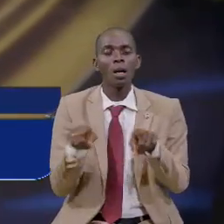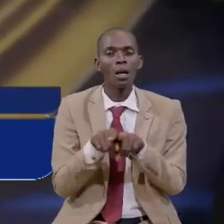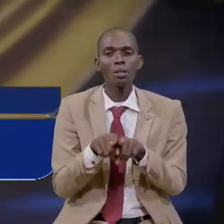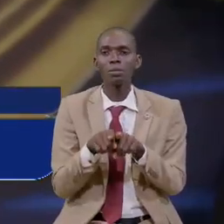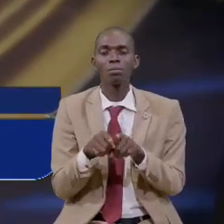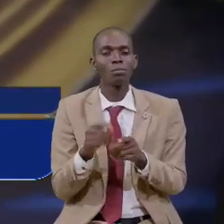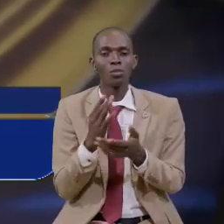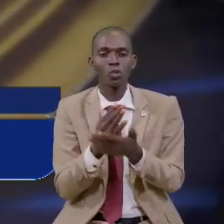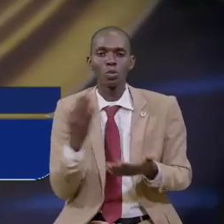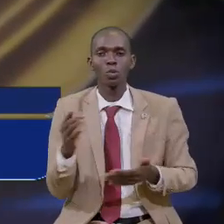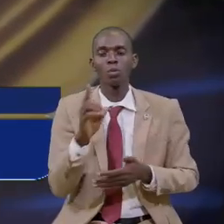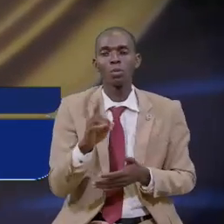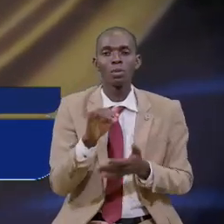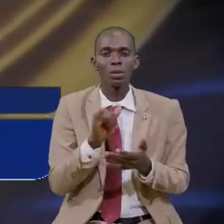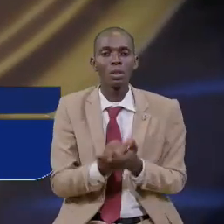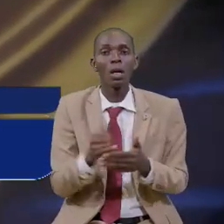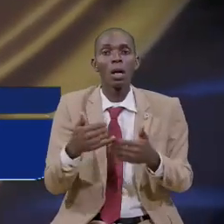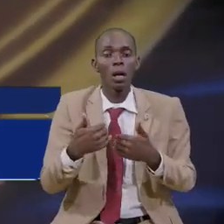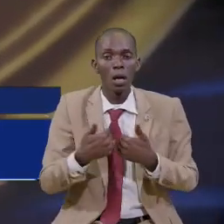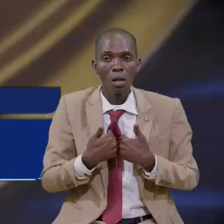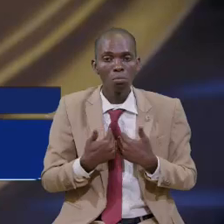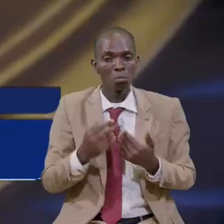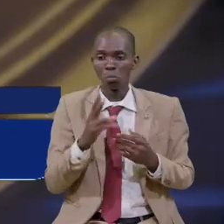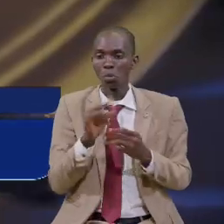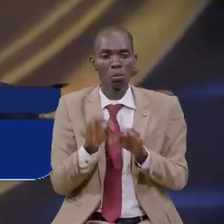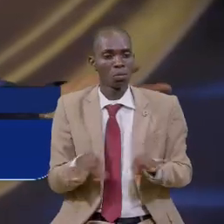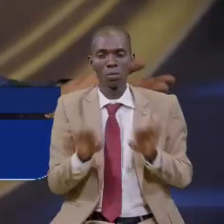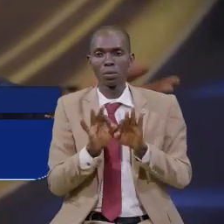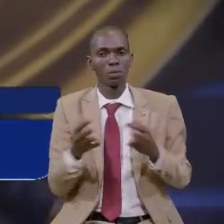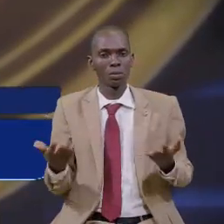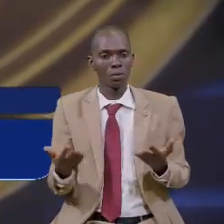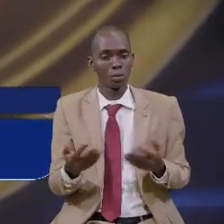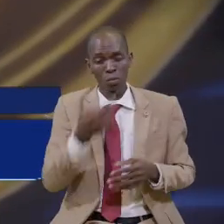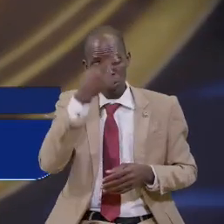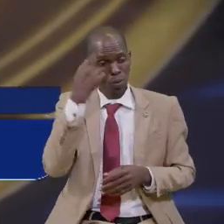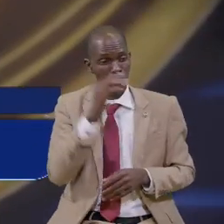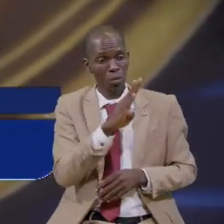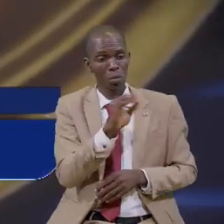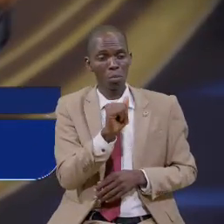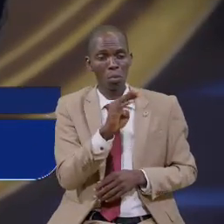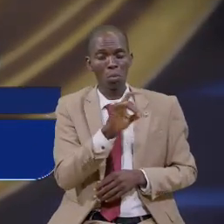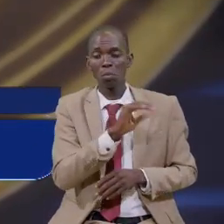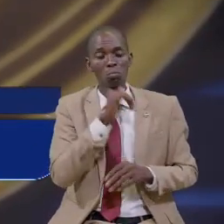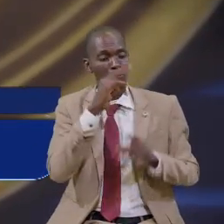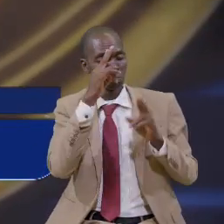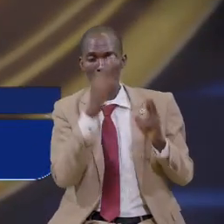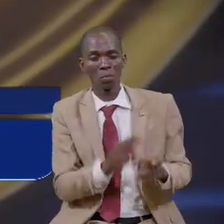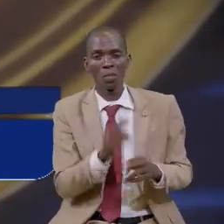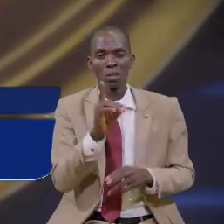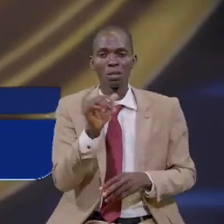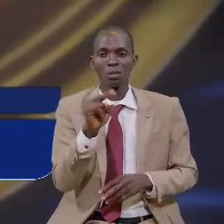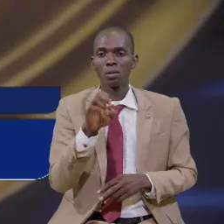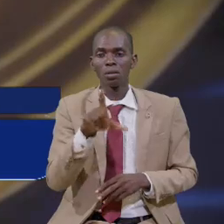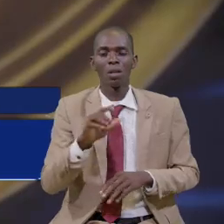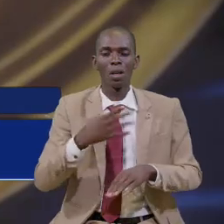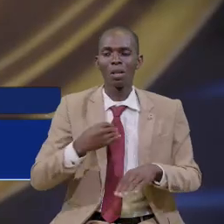person that had no value. Babylon put no value on Daniel and all the rest of them. He